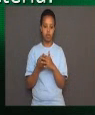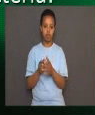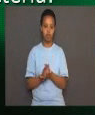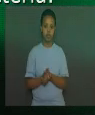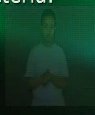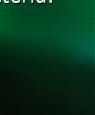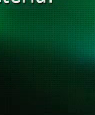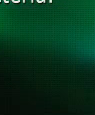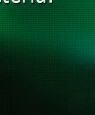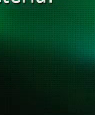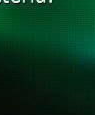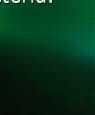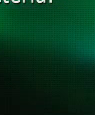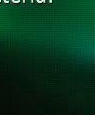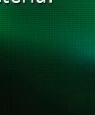Begin.